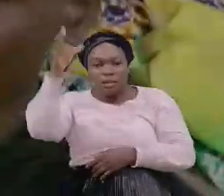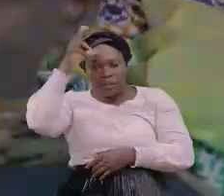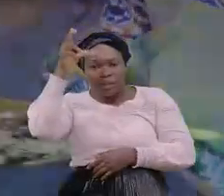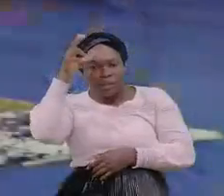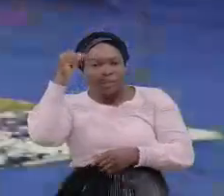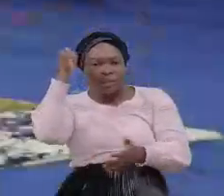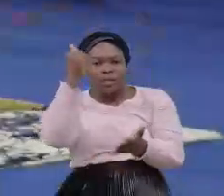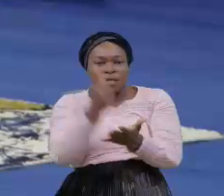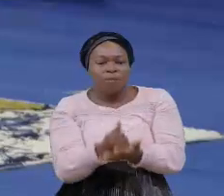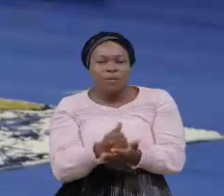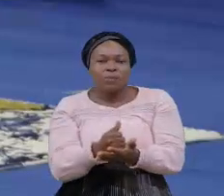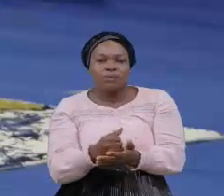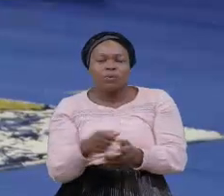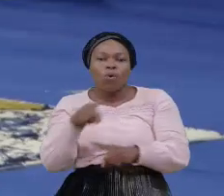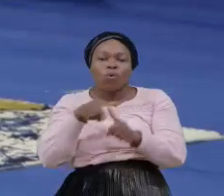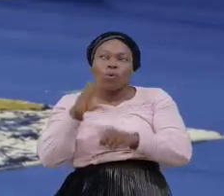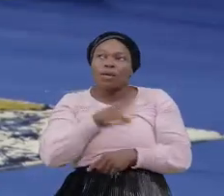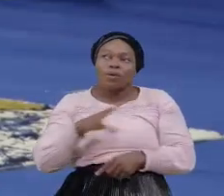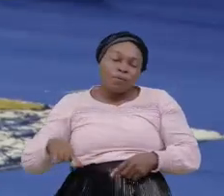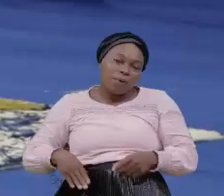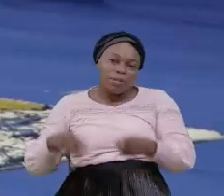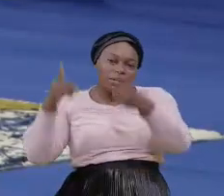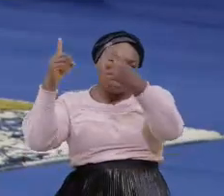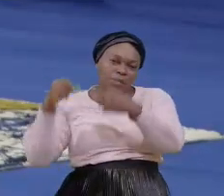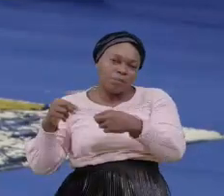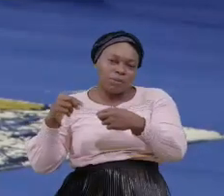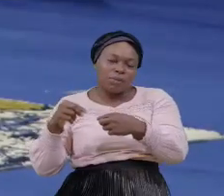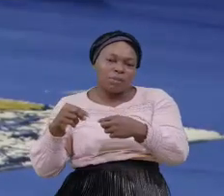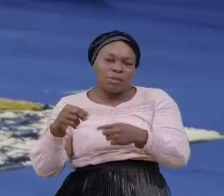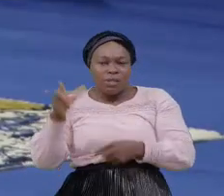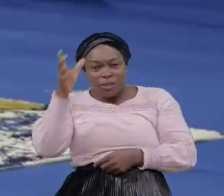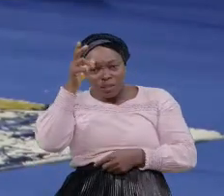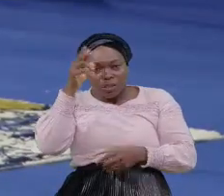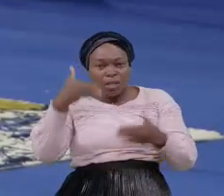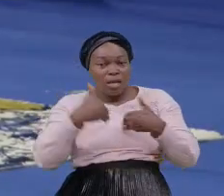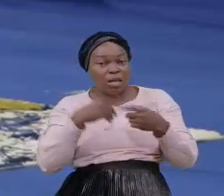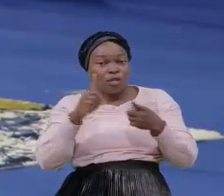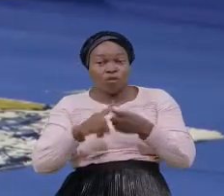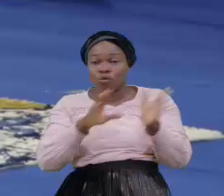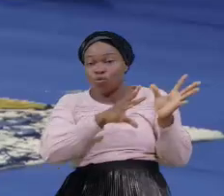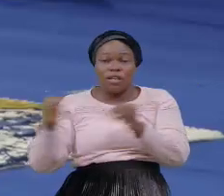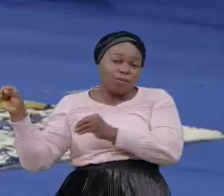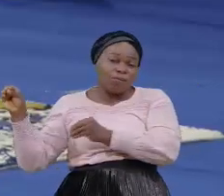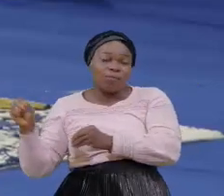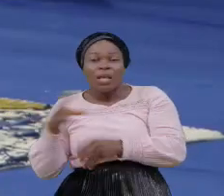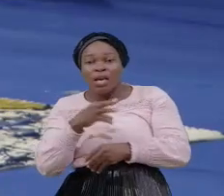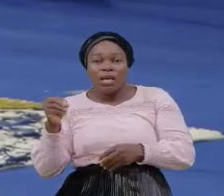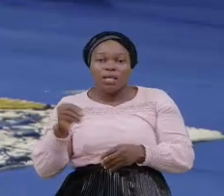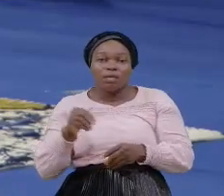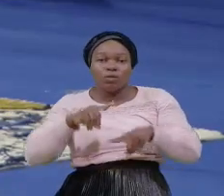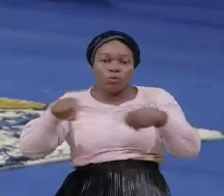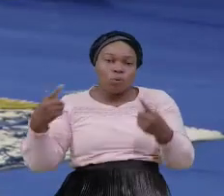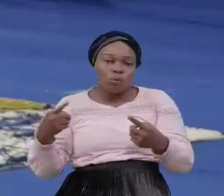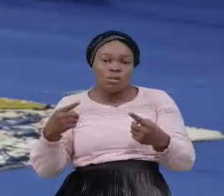When Christ comes, Satan has to step aside. And he goes aside forever from your